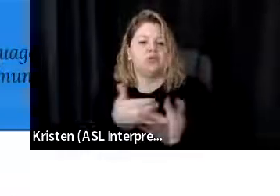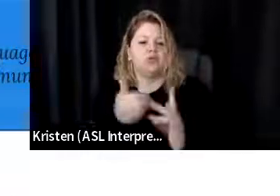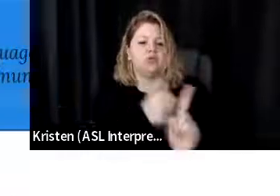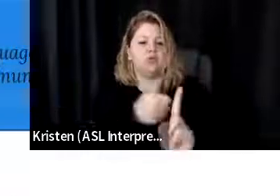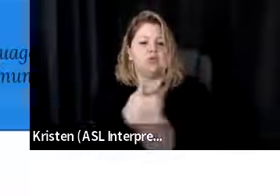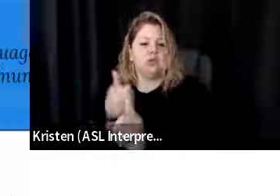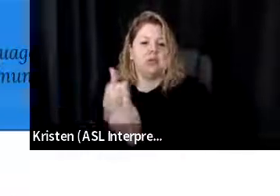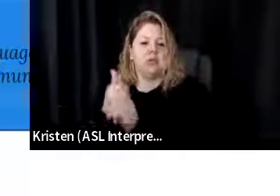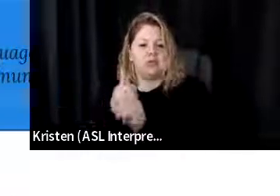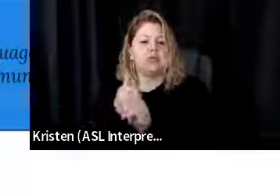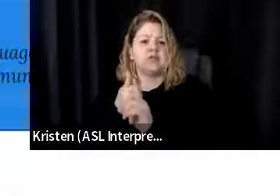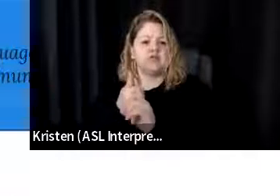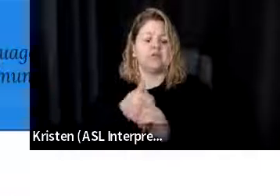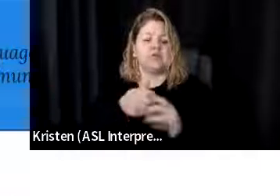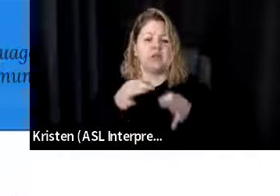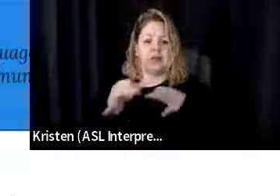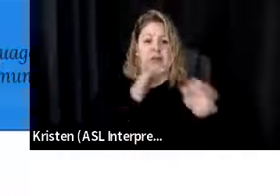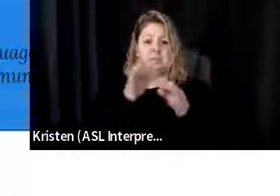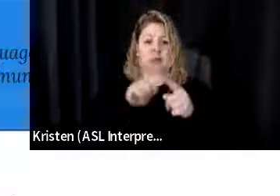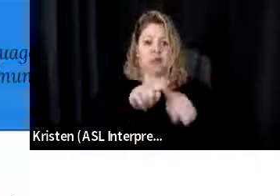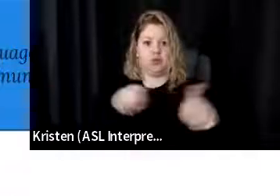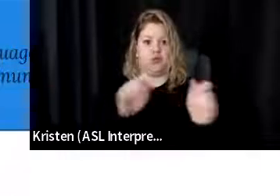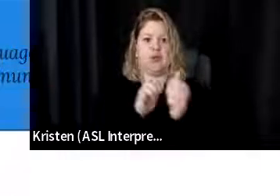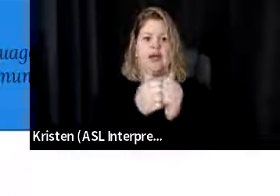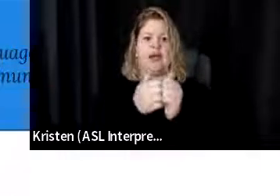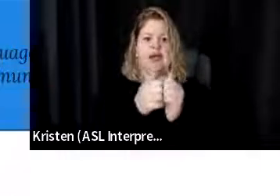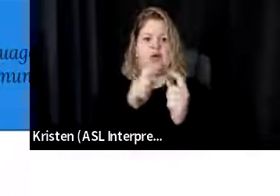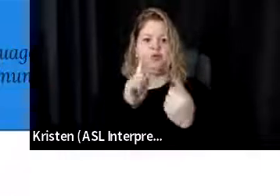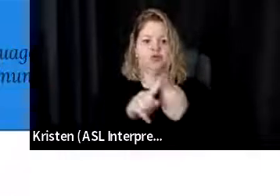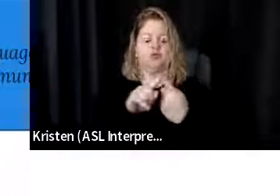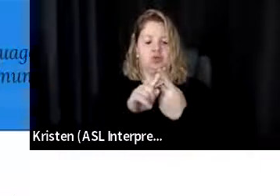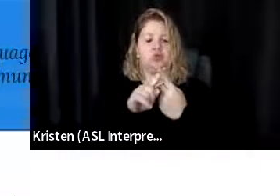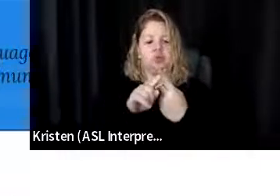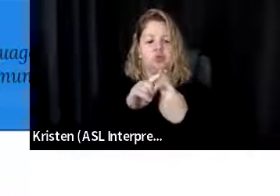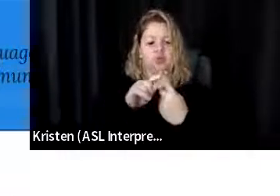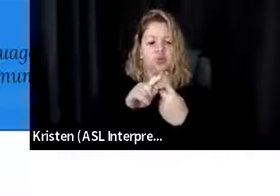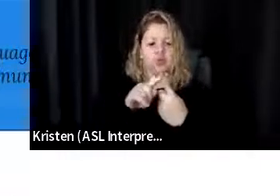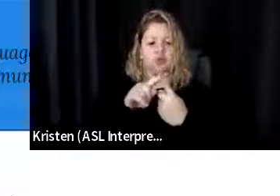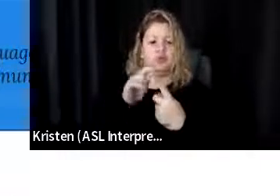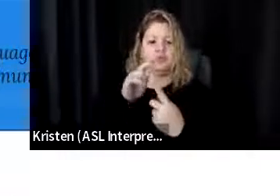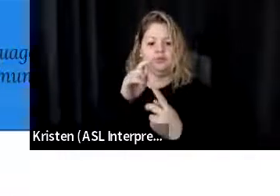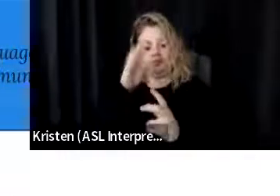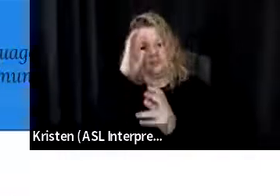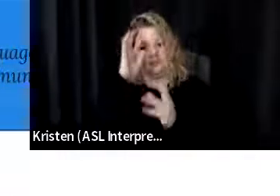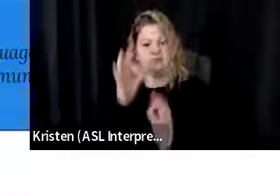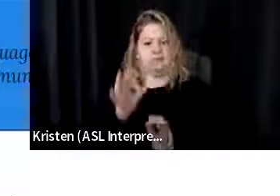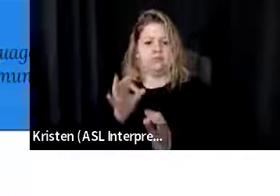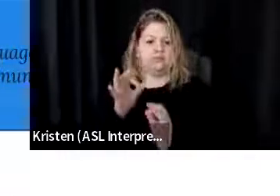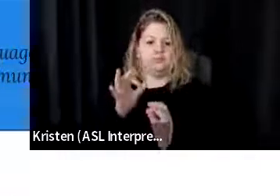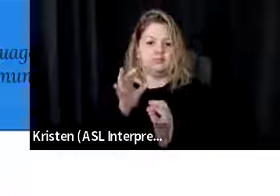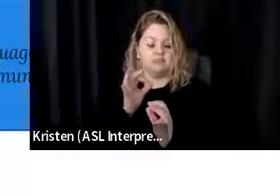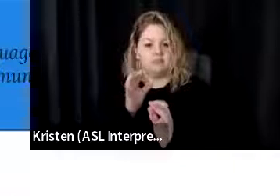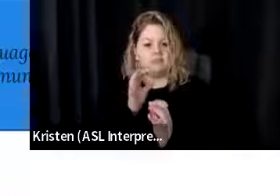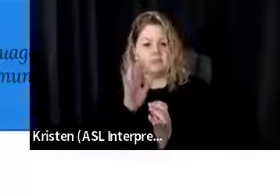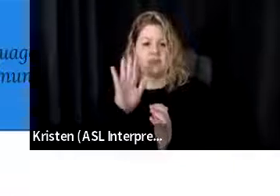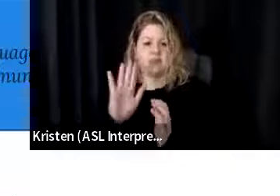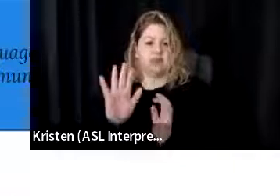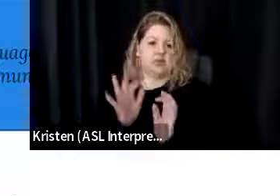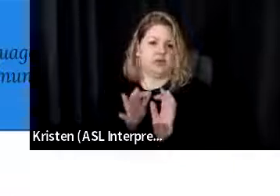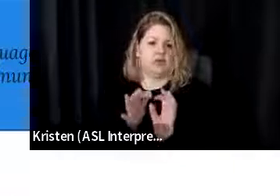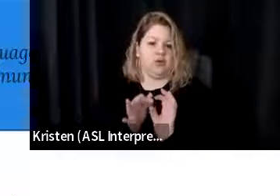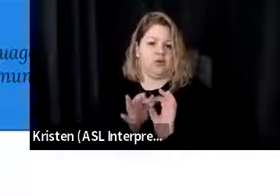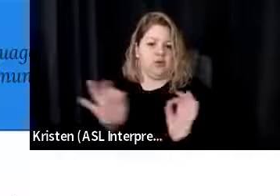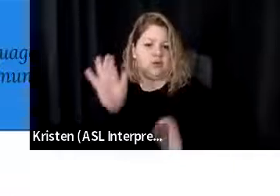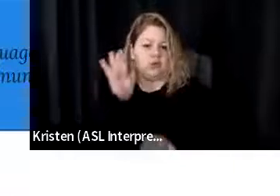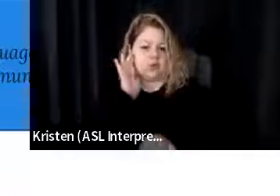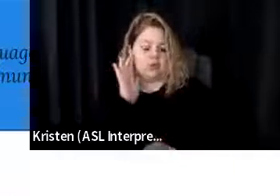opt into the language channels in their specific languages. And then after they have all introduced themselves, I will open up